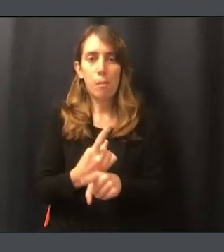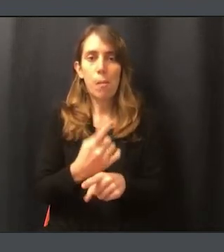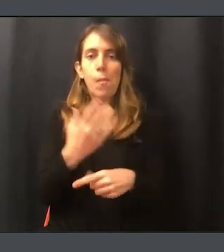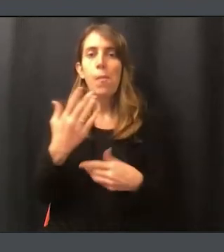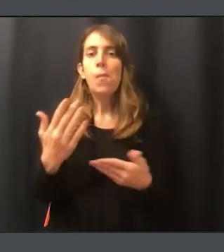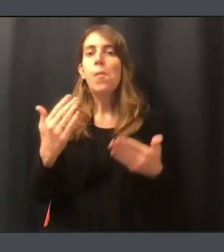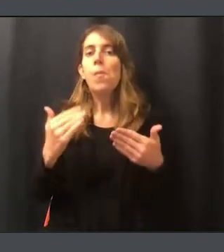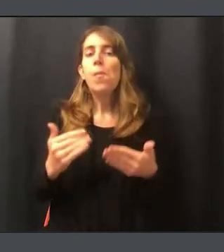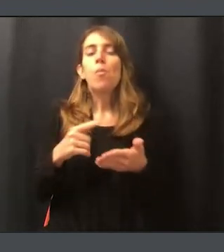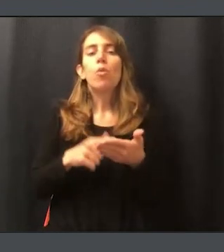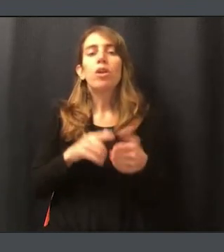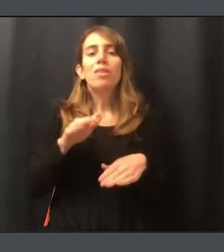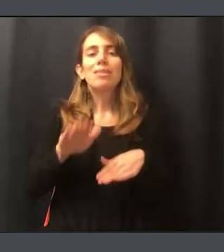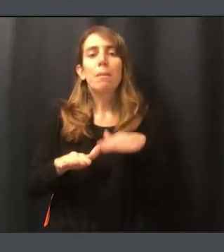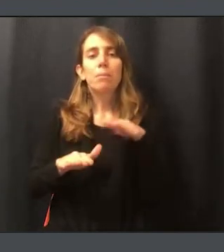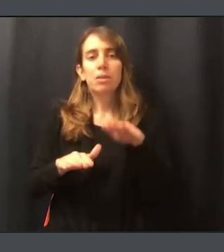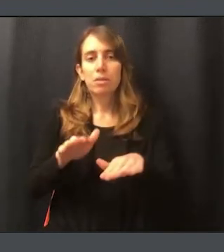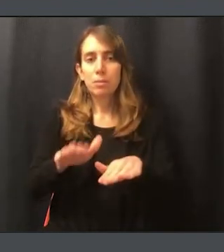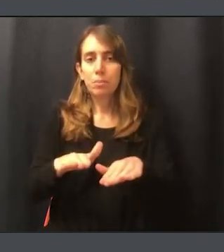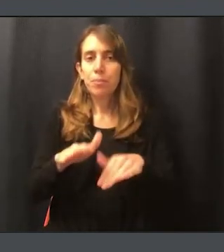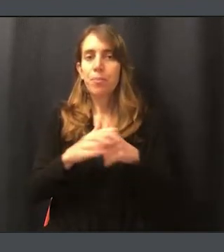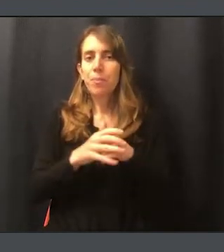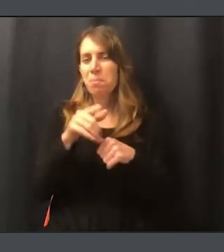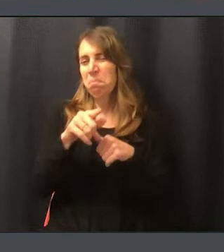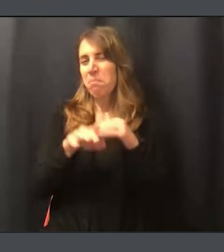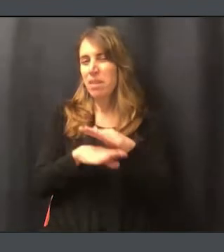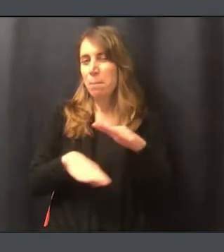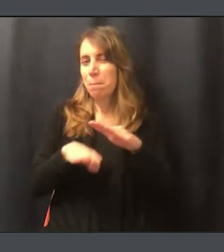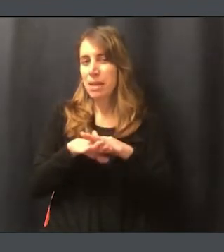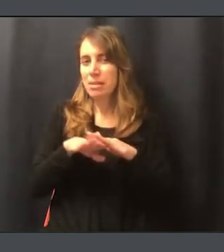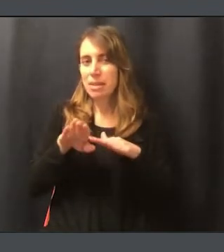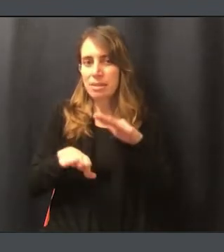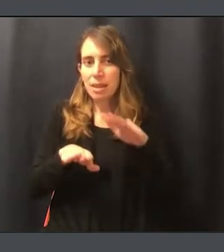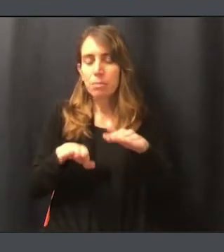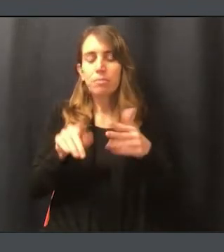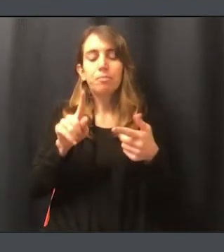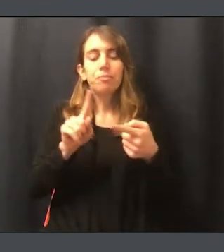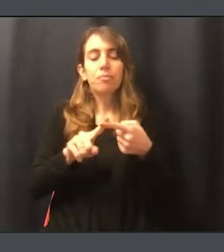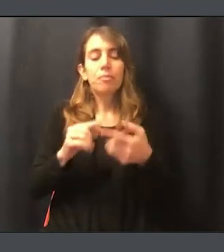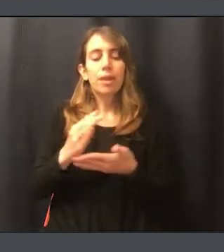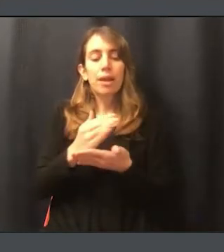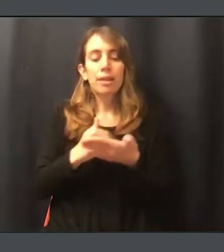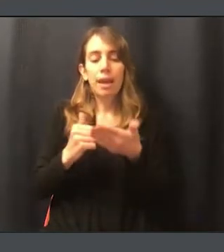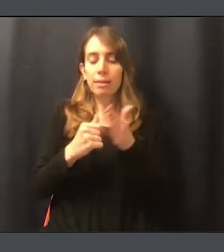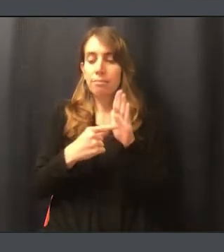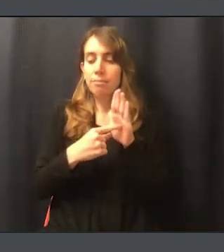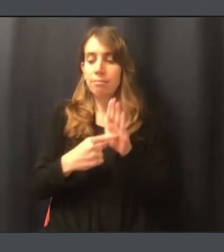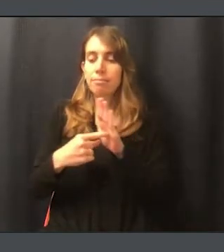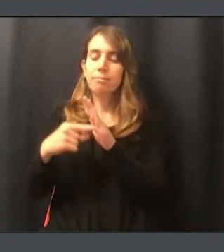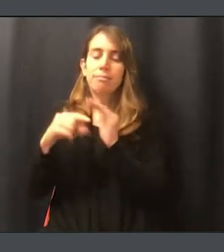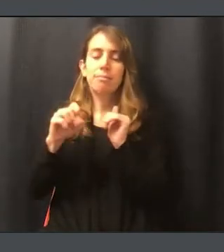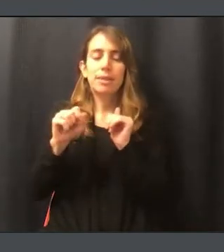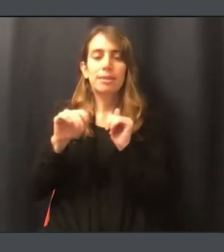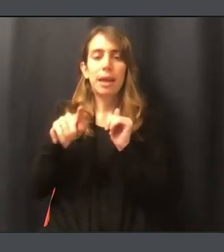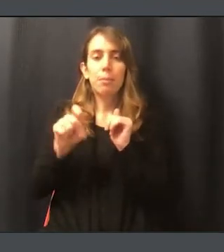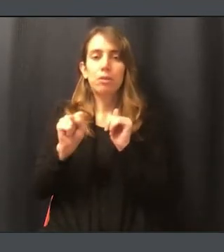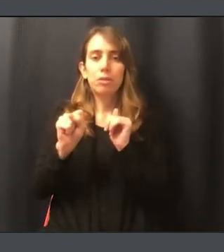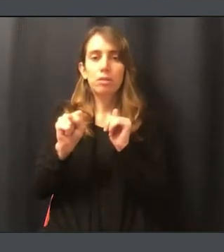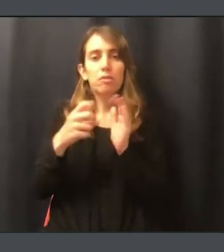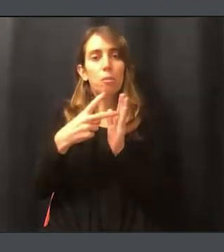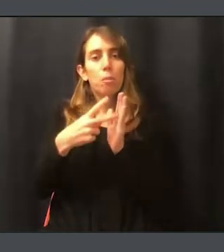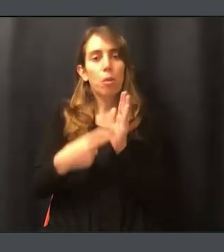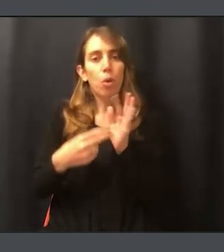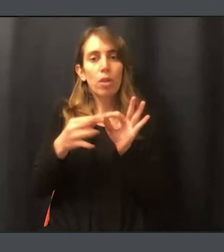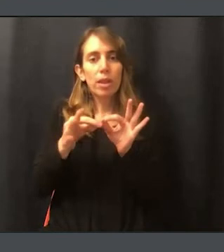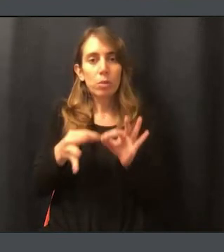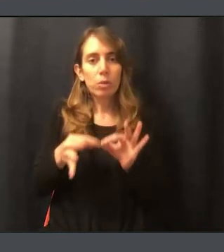So what are the steps? These are basic steps, right? You collect the samples, probably in both languages. You